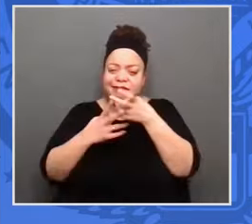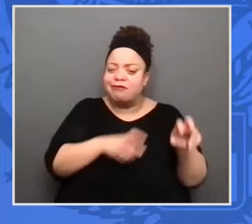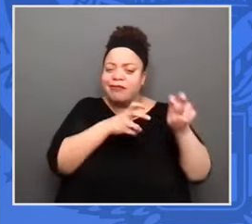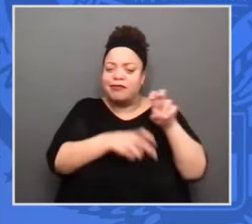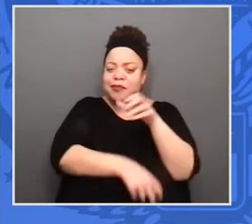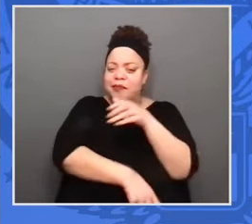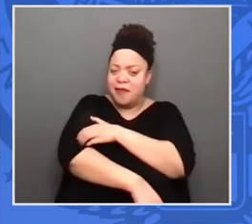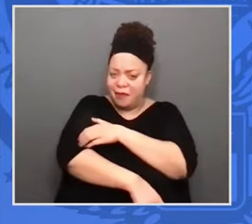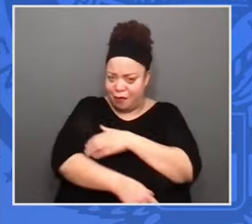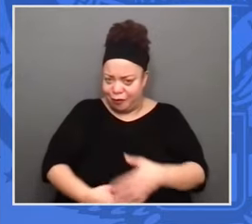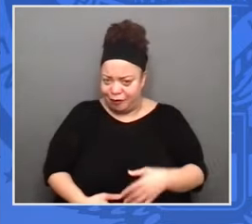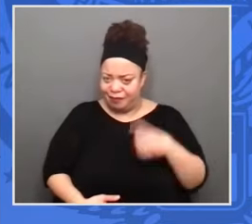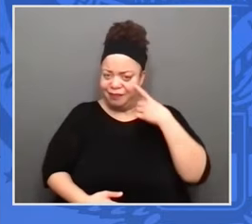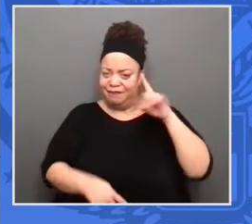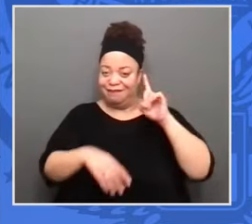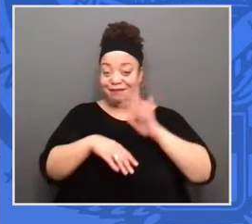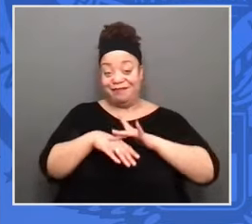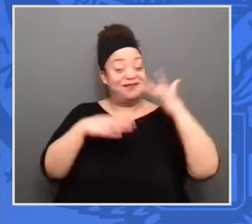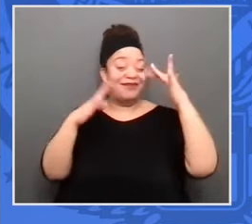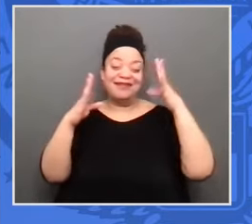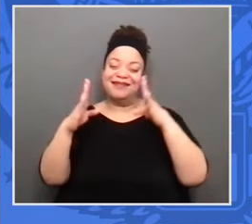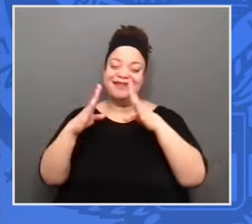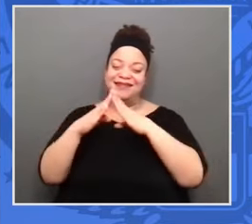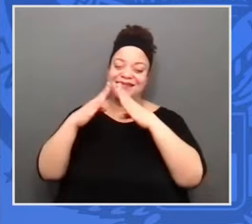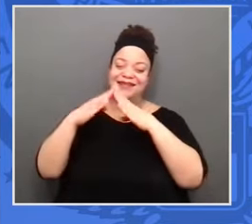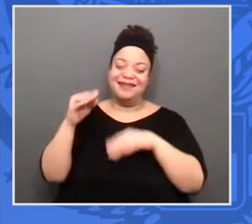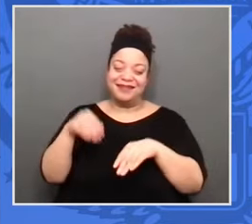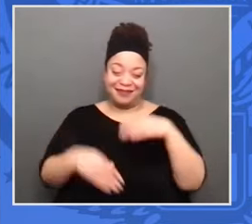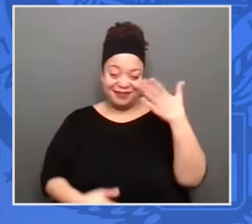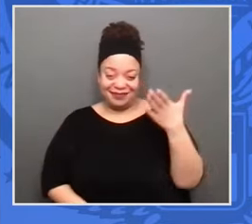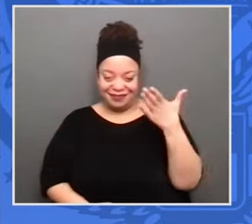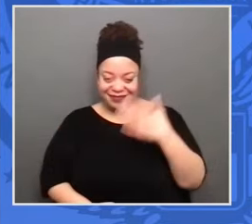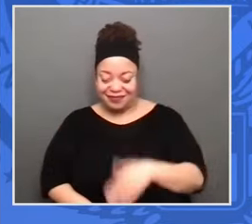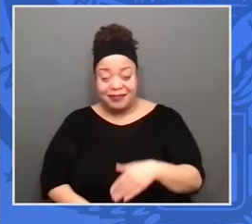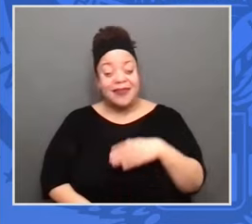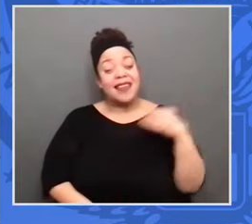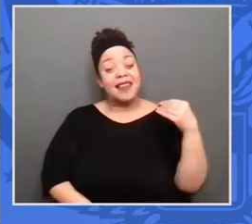us after a war that tore us apart.